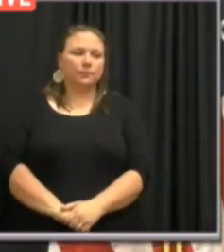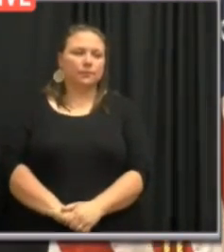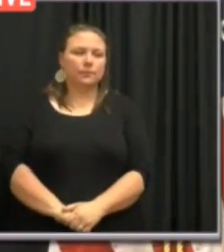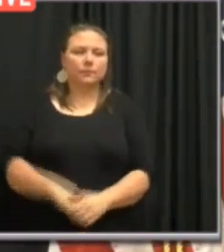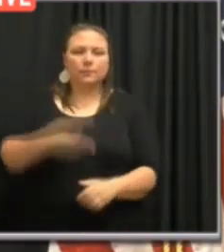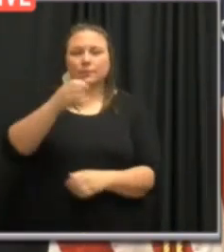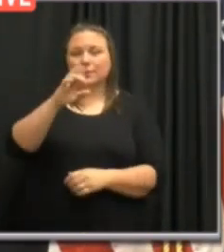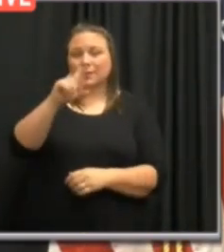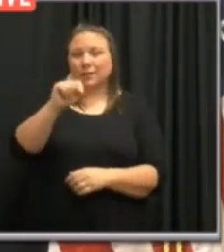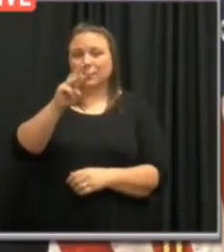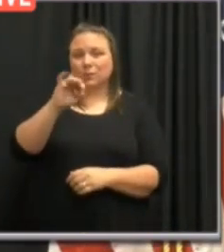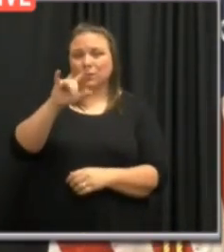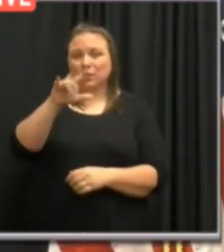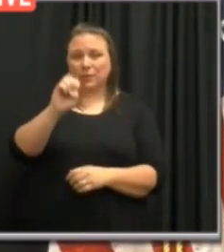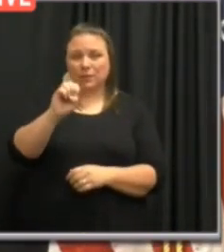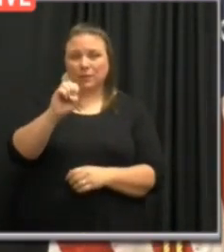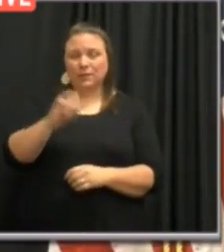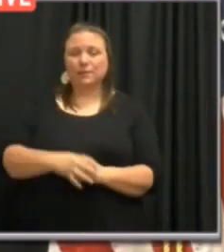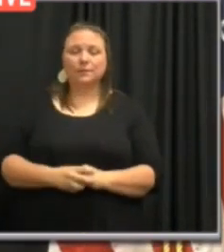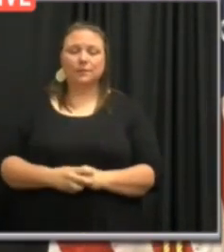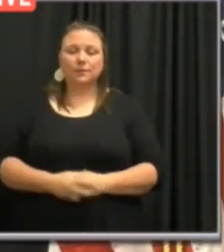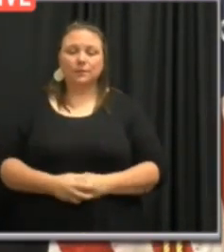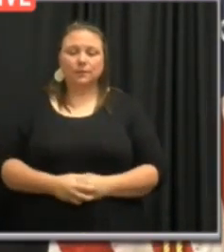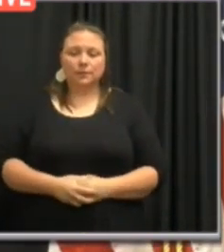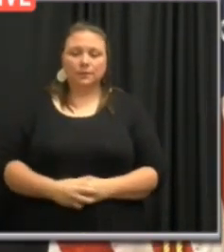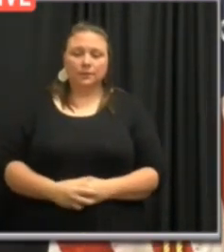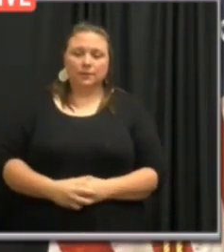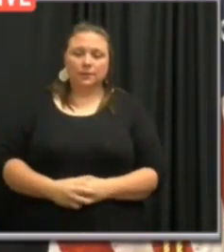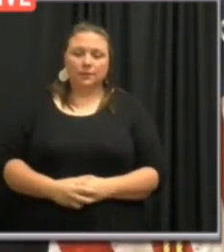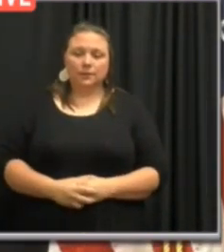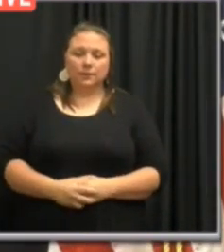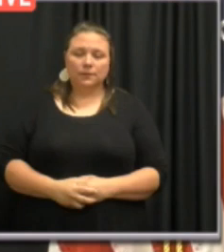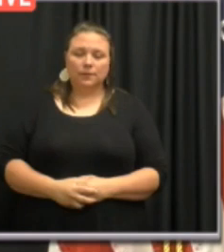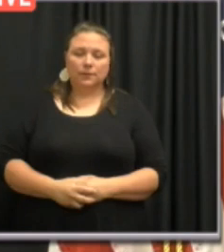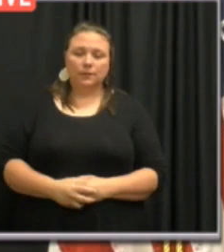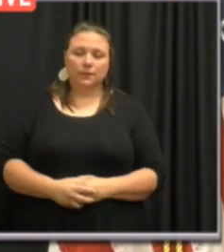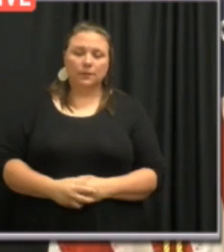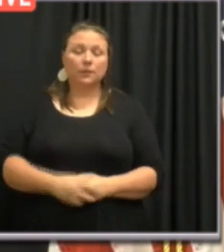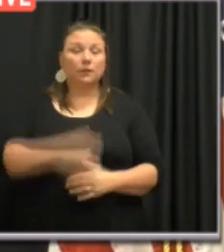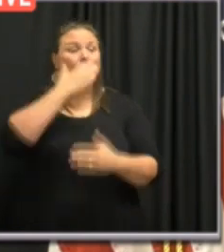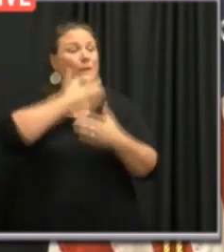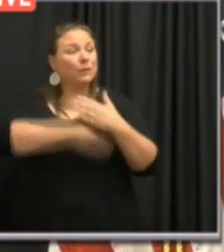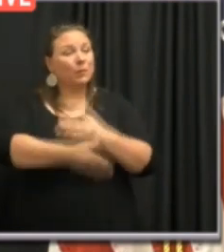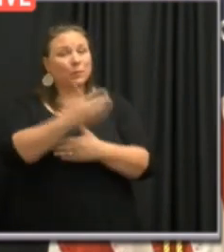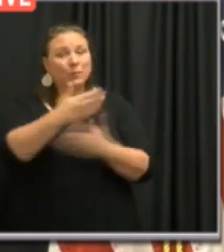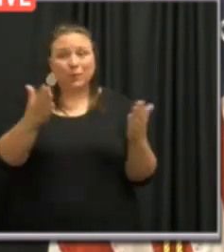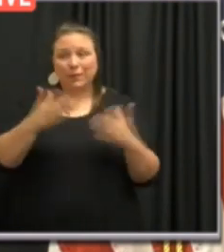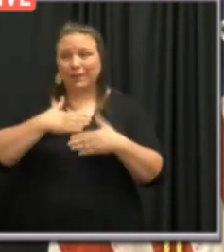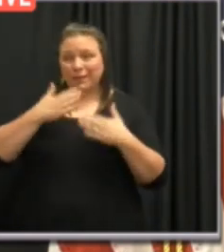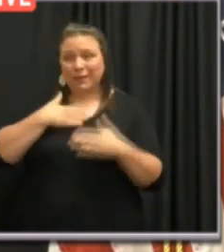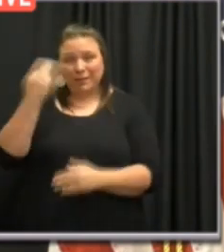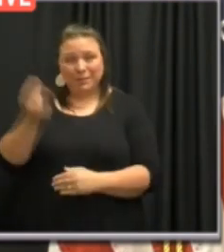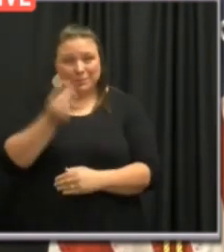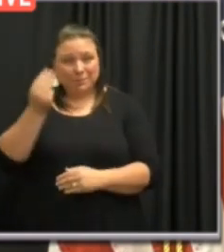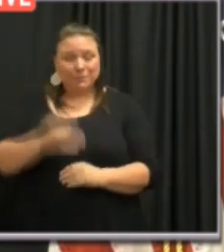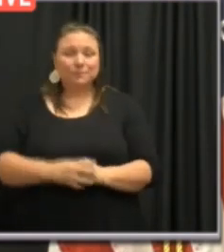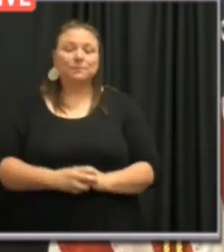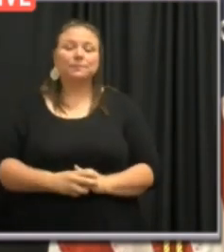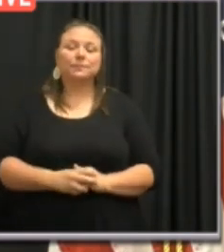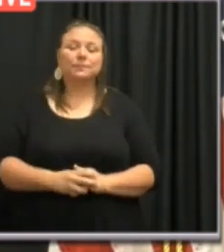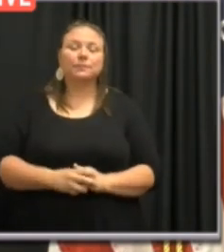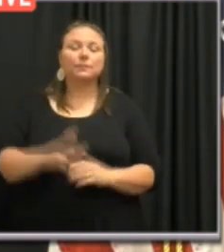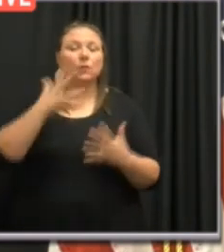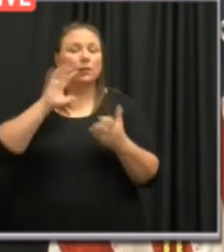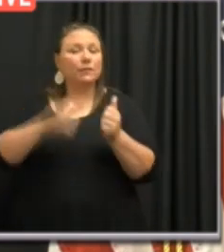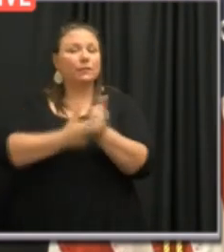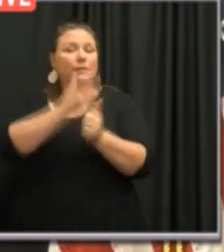Harriet Wallace at Fox 17. Harriet, you're on the air. Good morning, everyone. Happy Monday. I'd like to